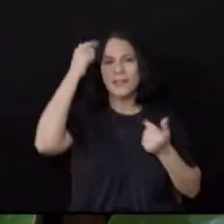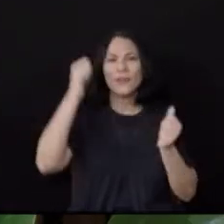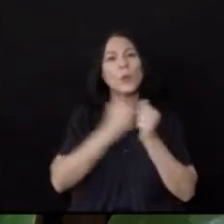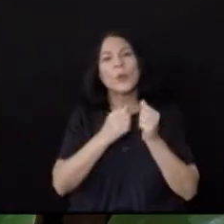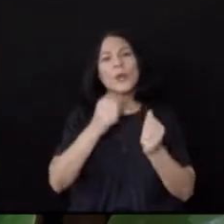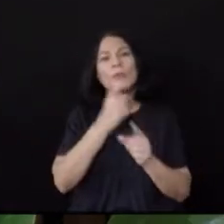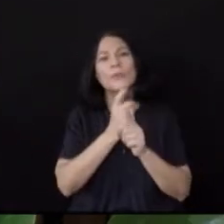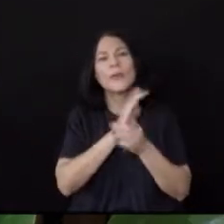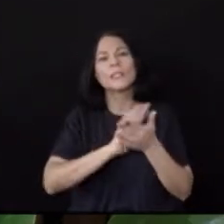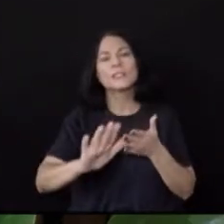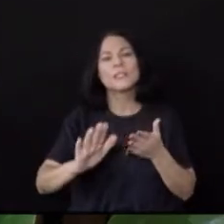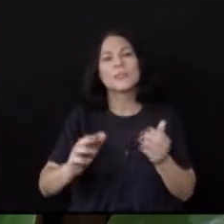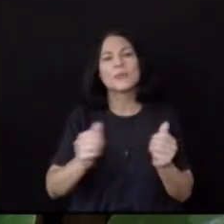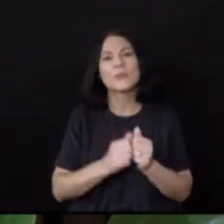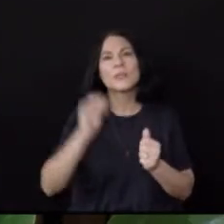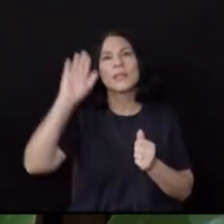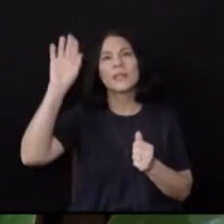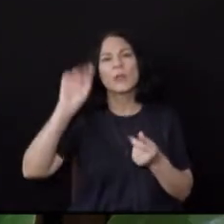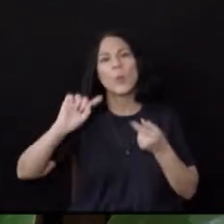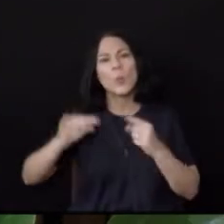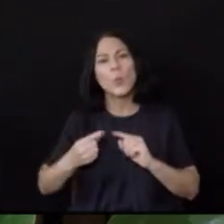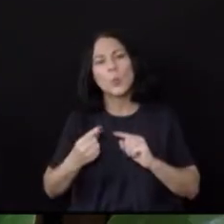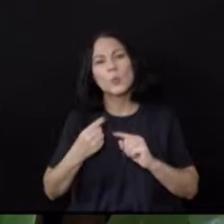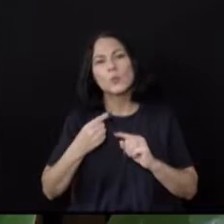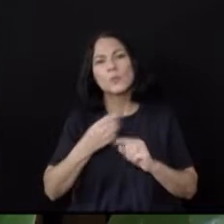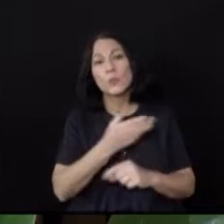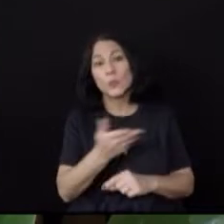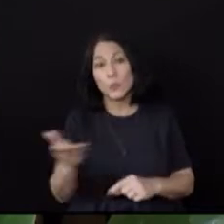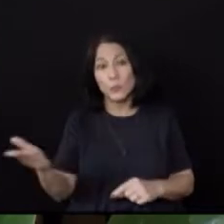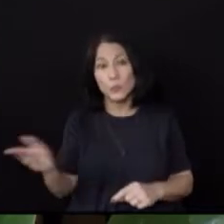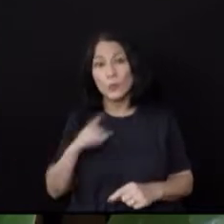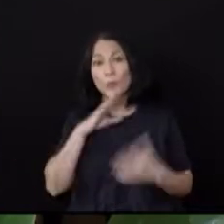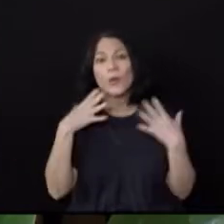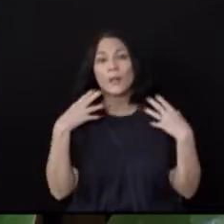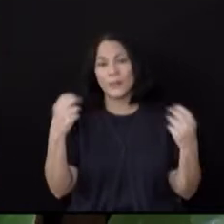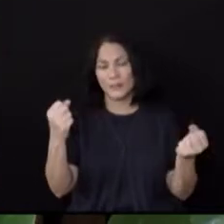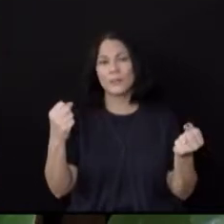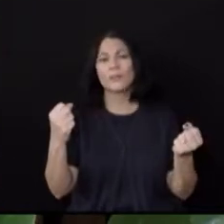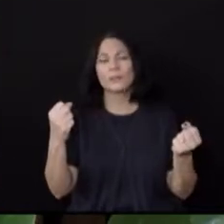his wounds, you are healed.